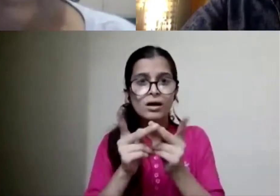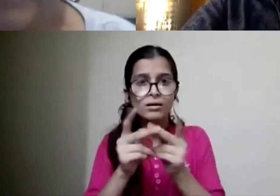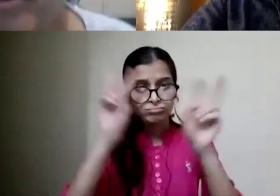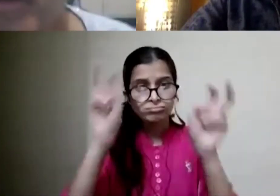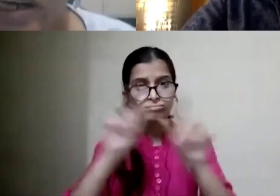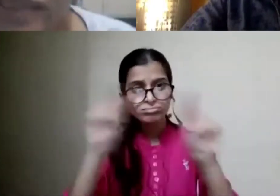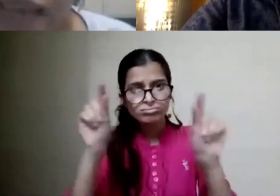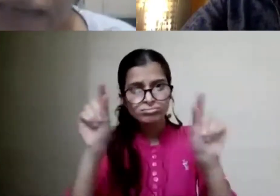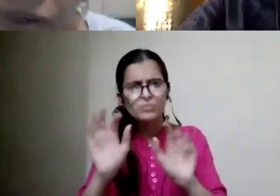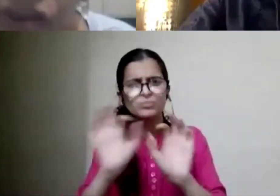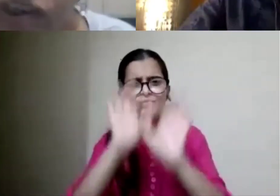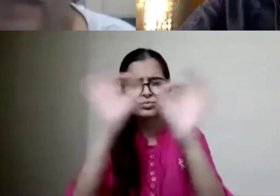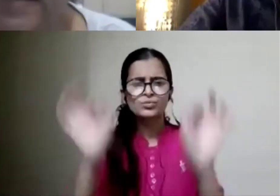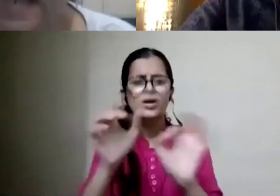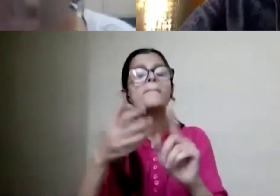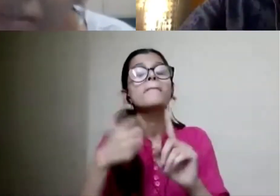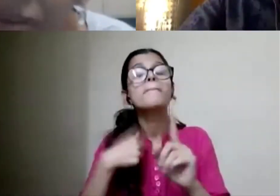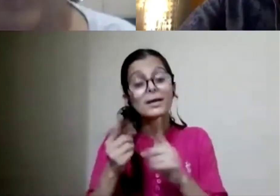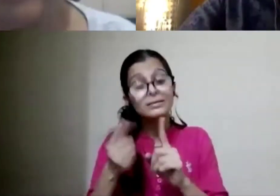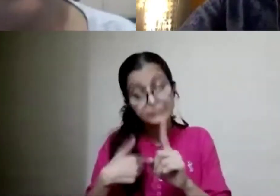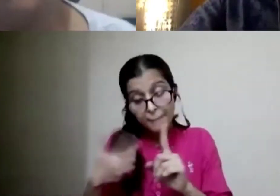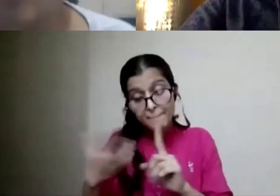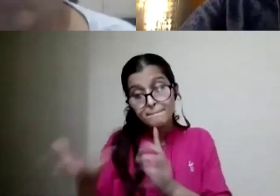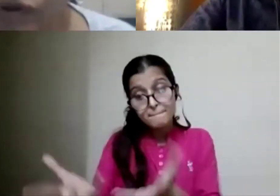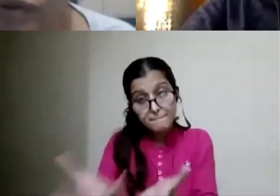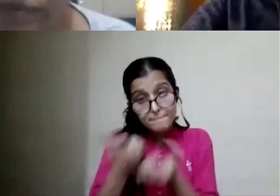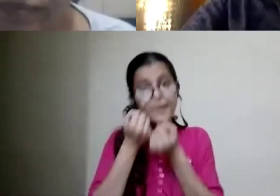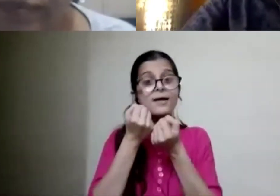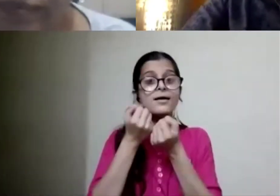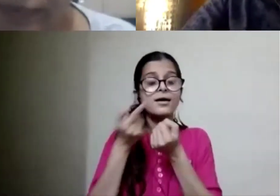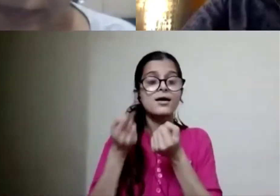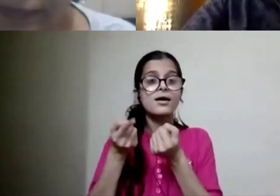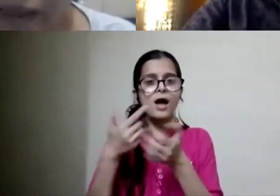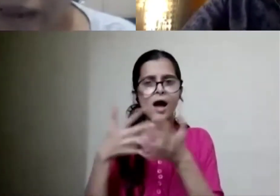to get purchase even within discourse.